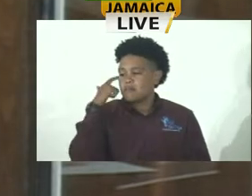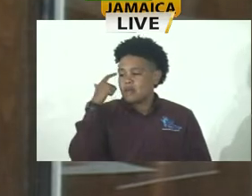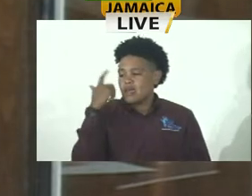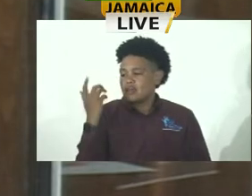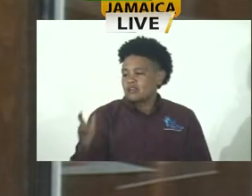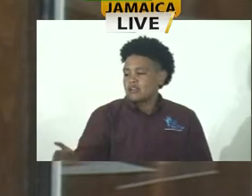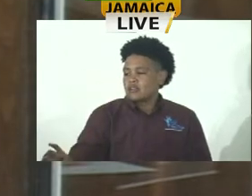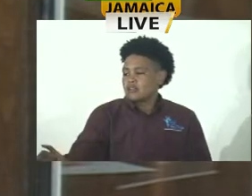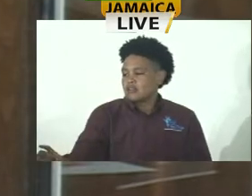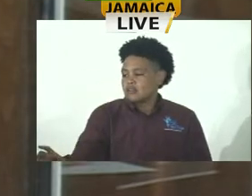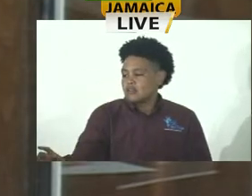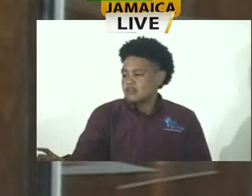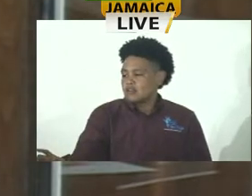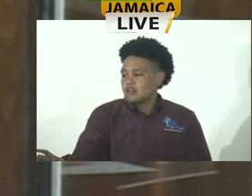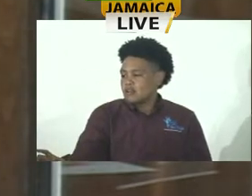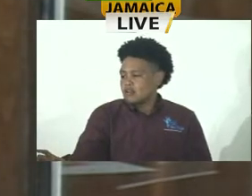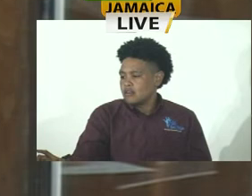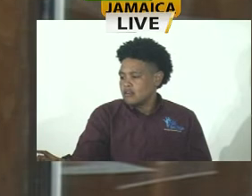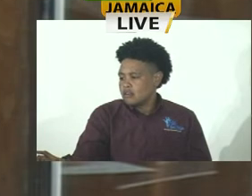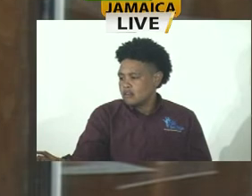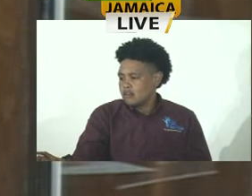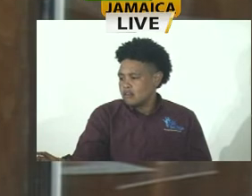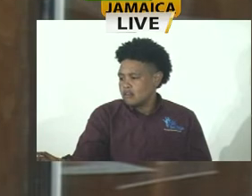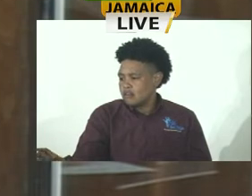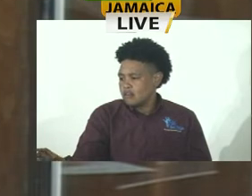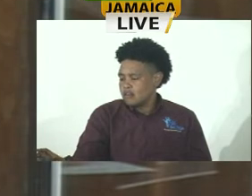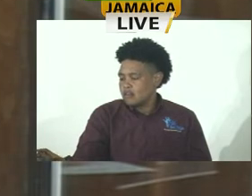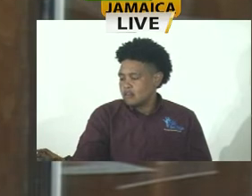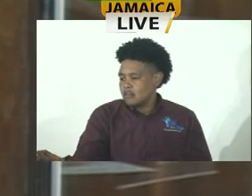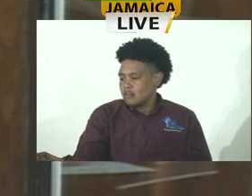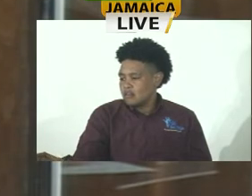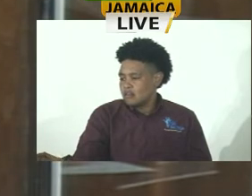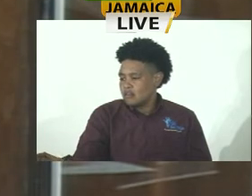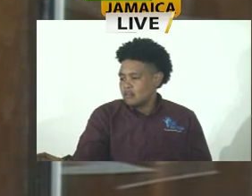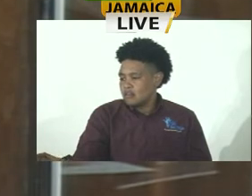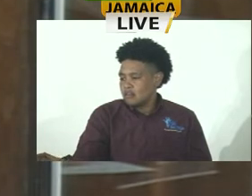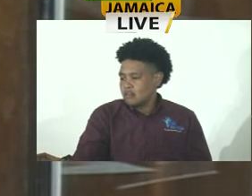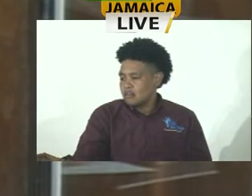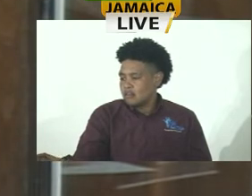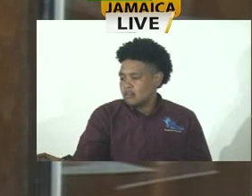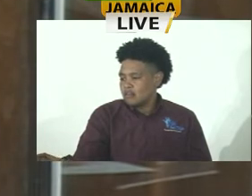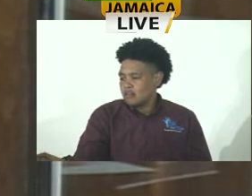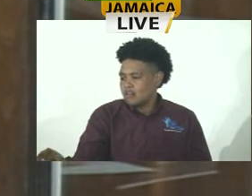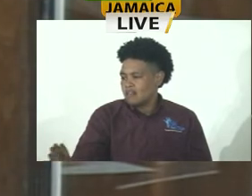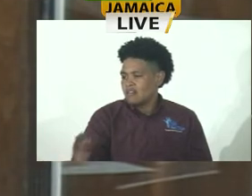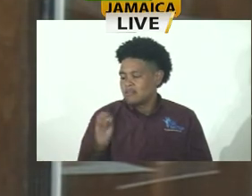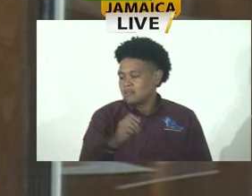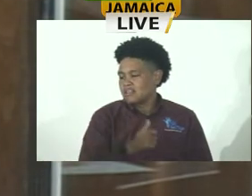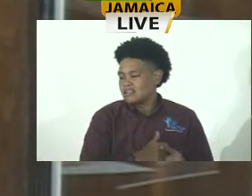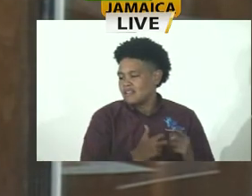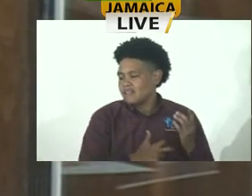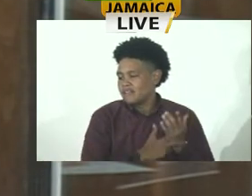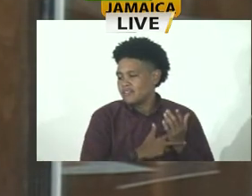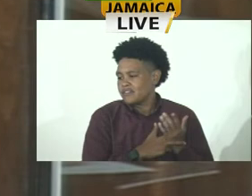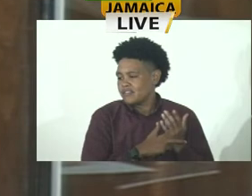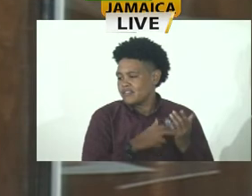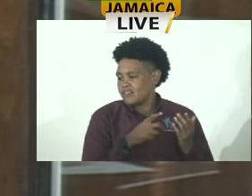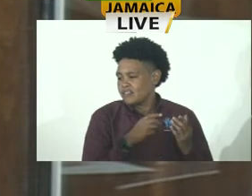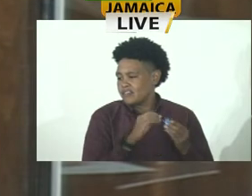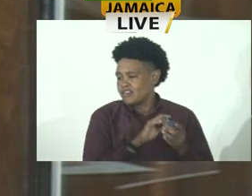on the fixed penalty regime being in place which is a ticketing regime